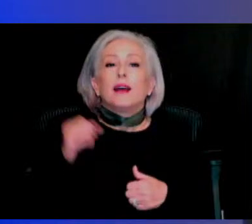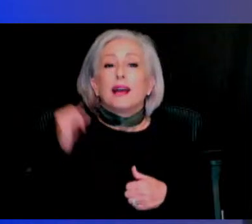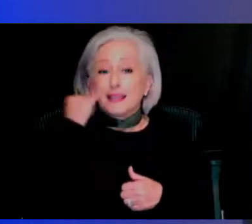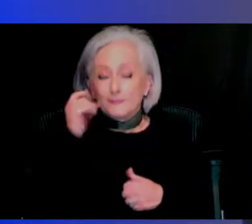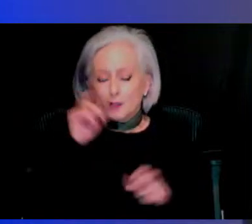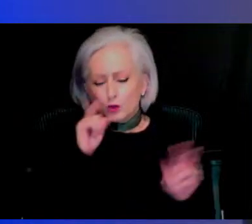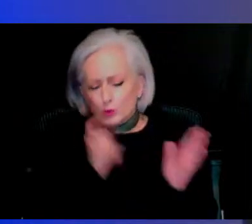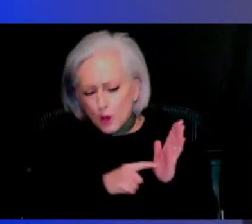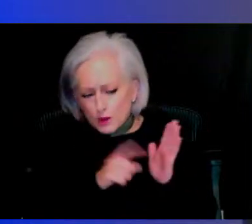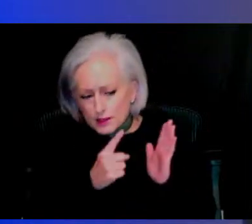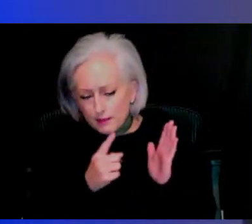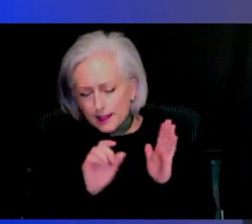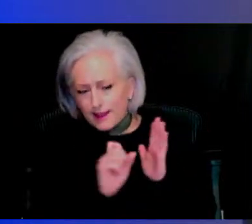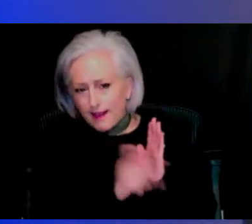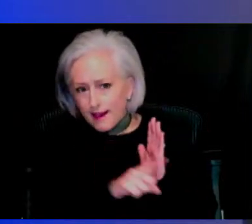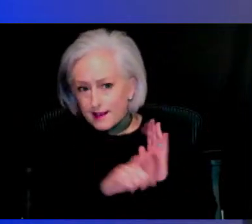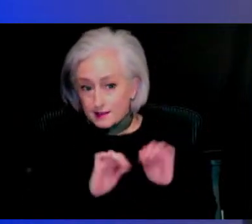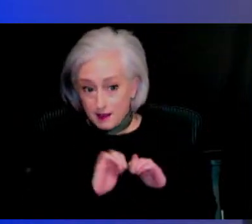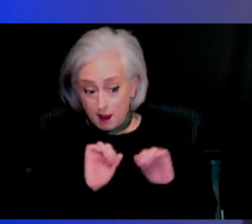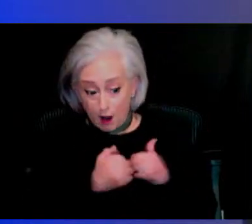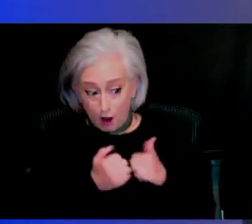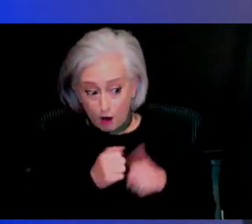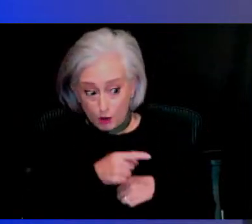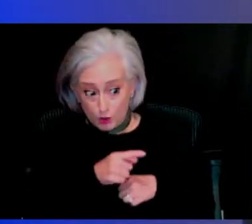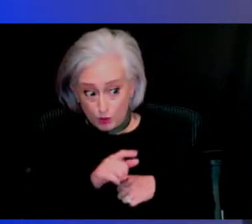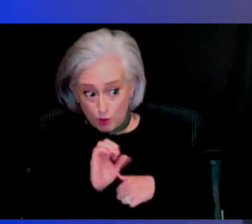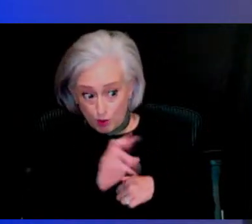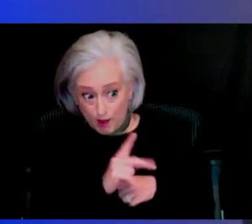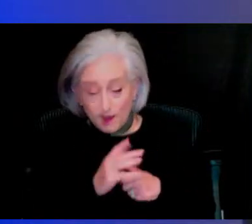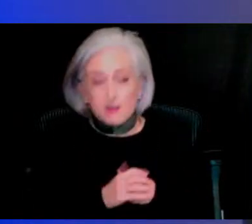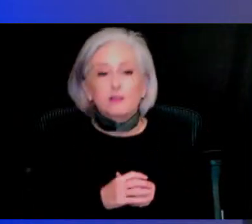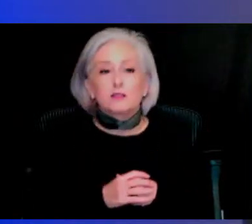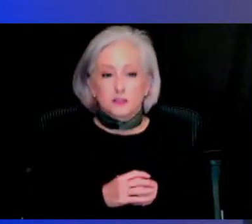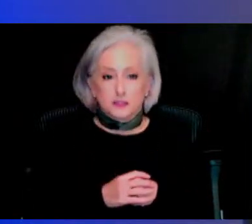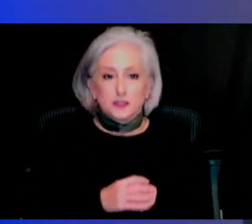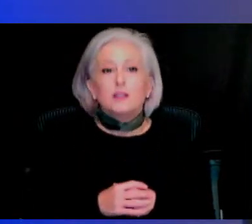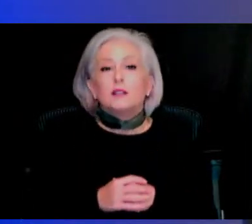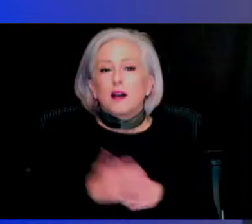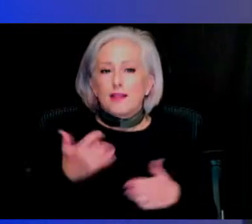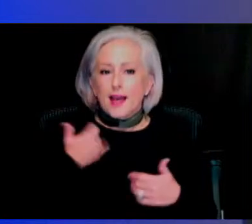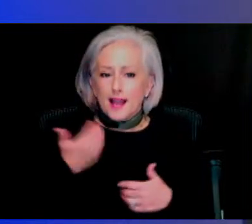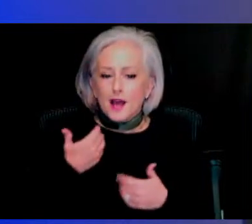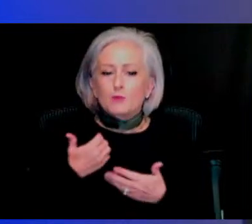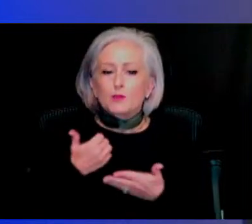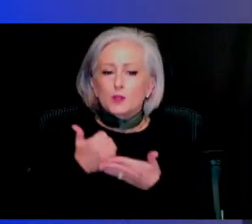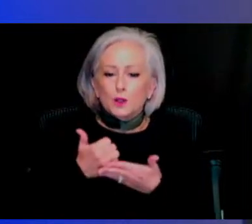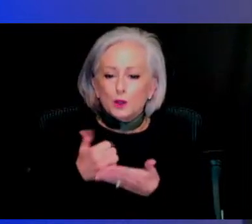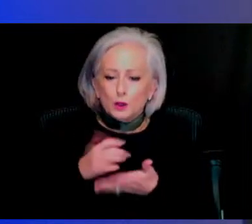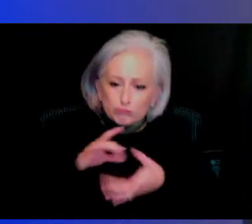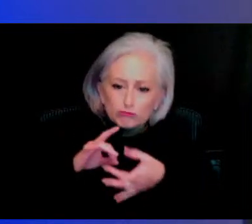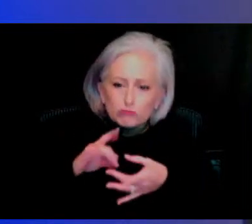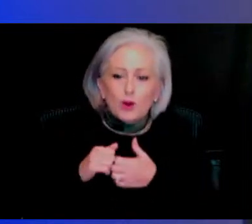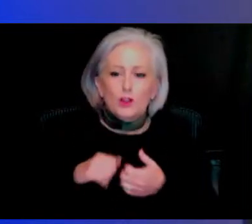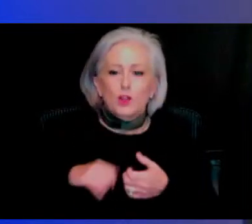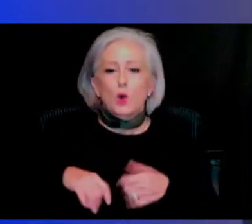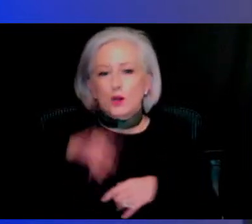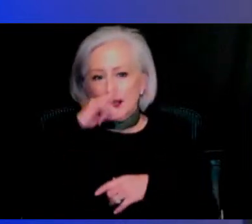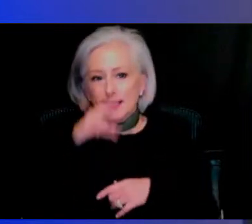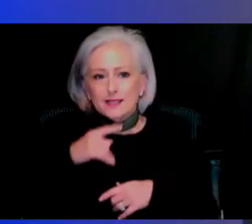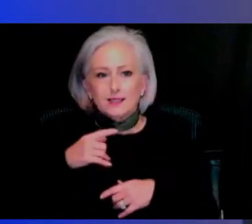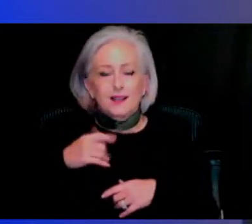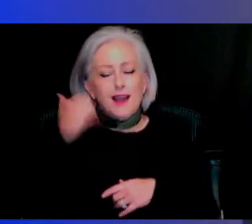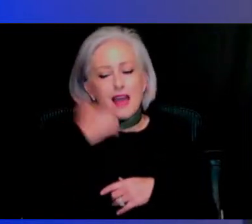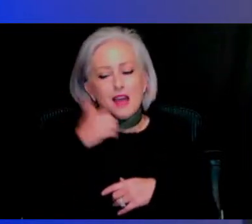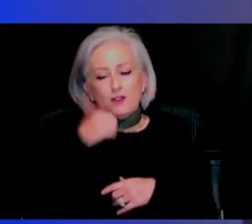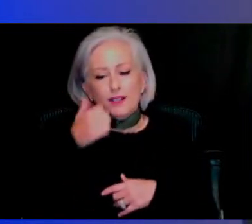family activities as a parent also keeps you keyed into your kids, because you get to see that we've been hanging out every single day for